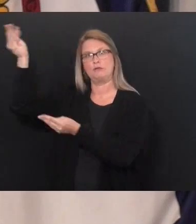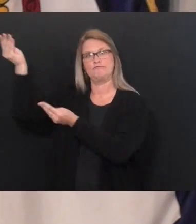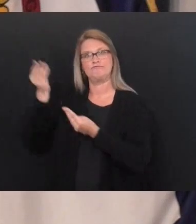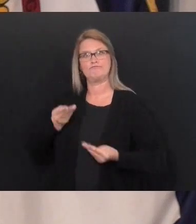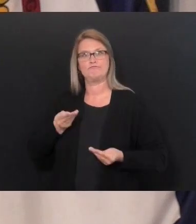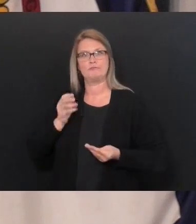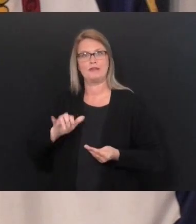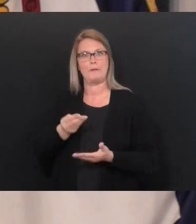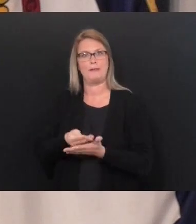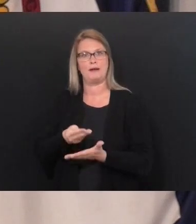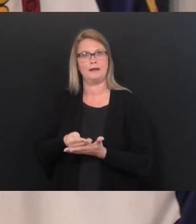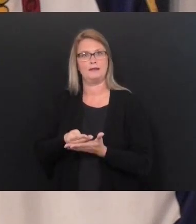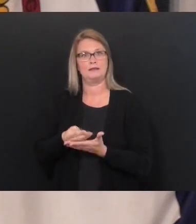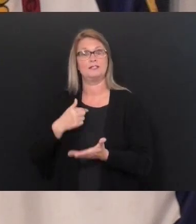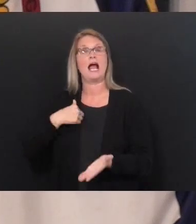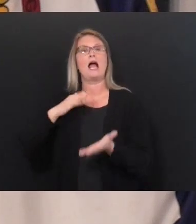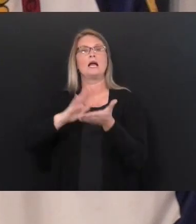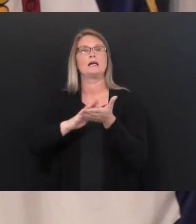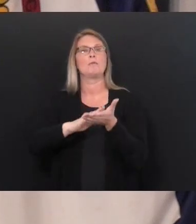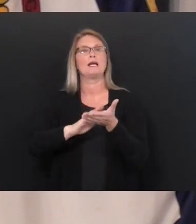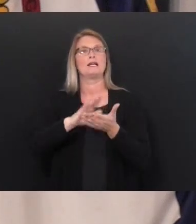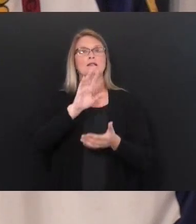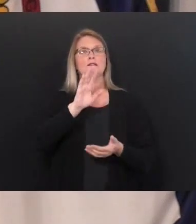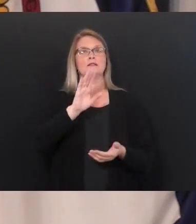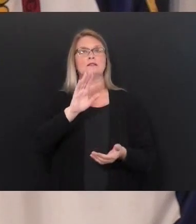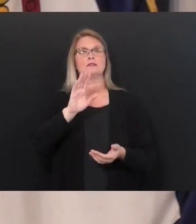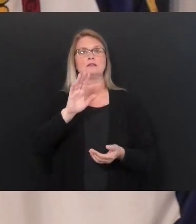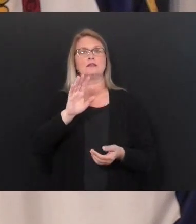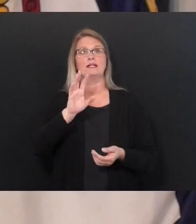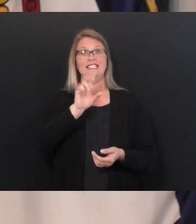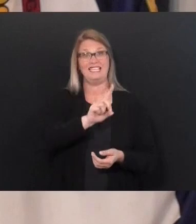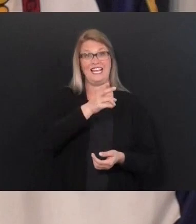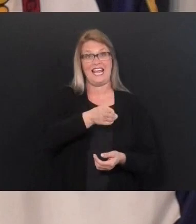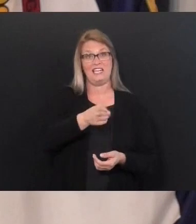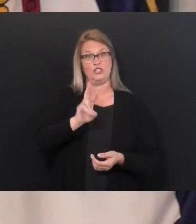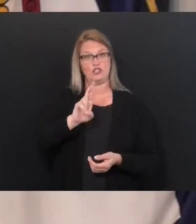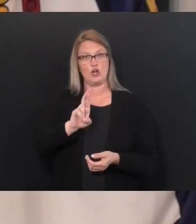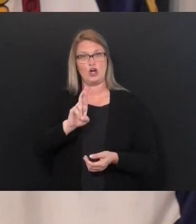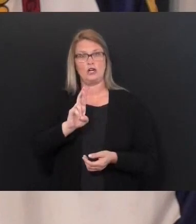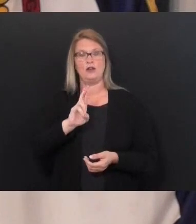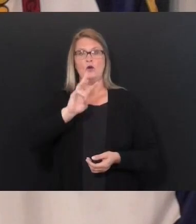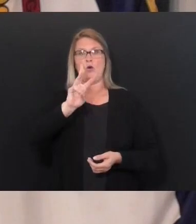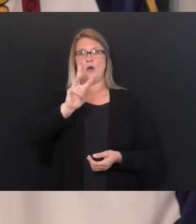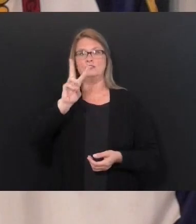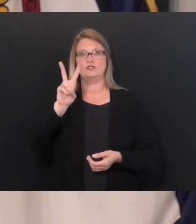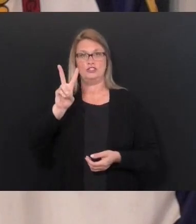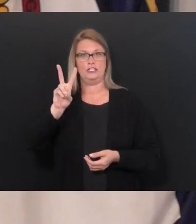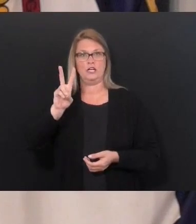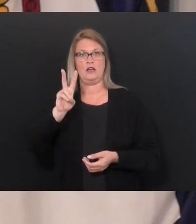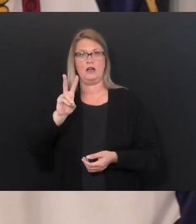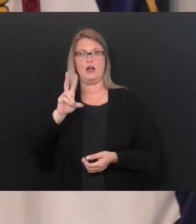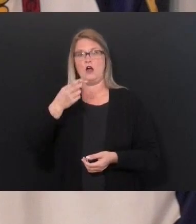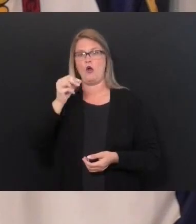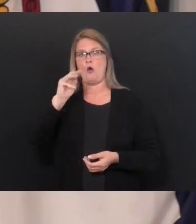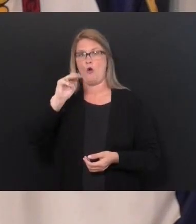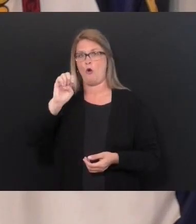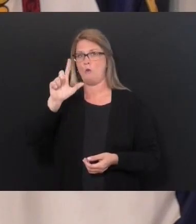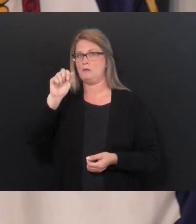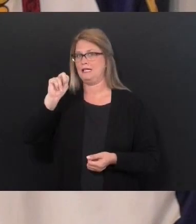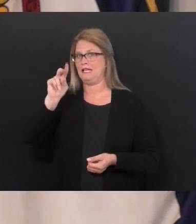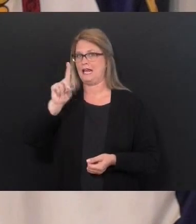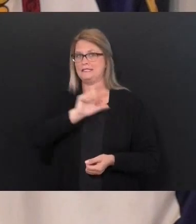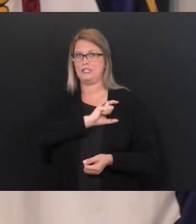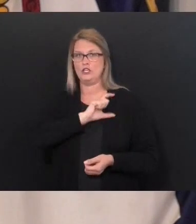and I commend our DHHR and our West Virginia Division of Homeland Security and our